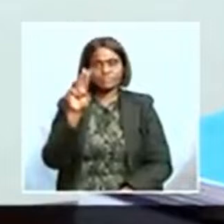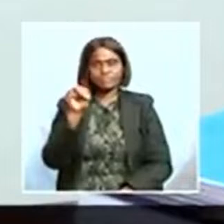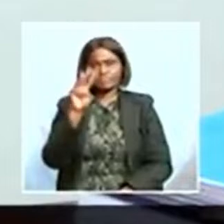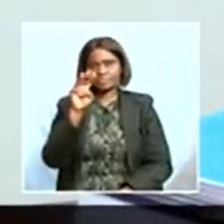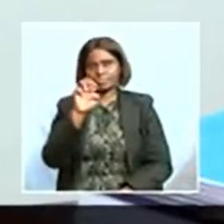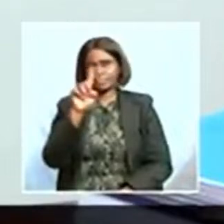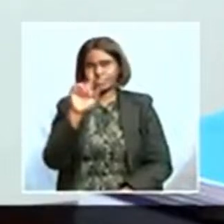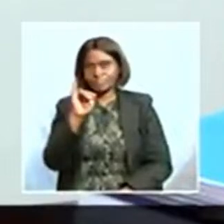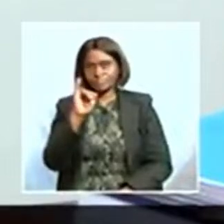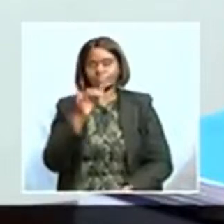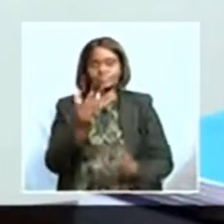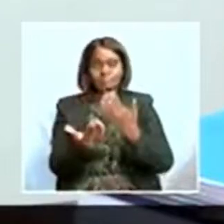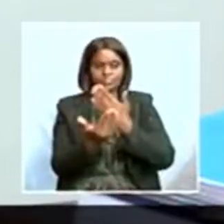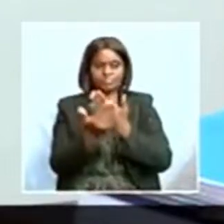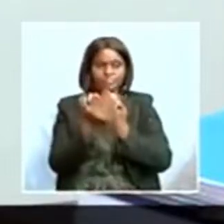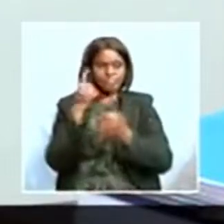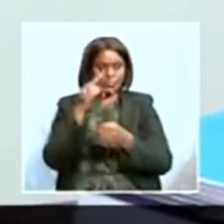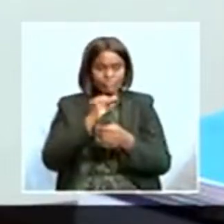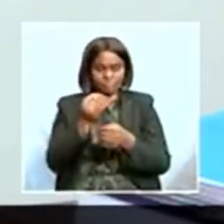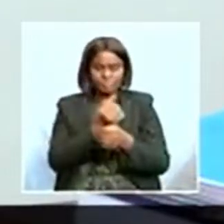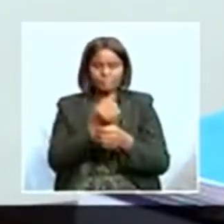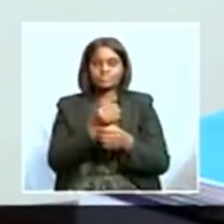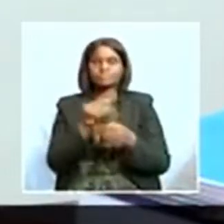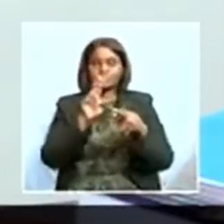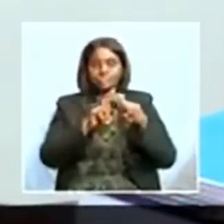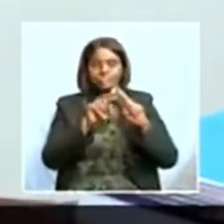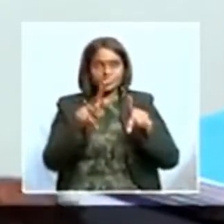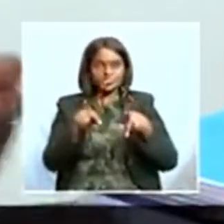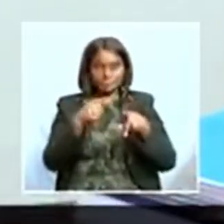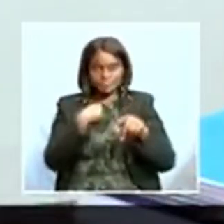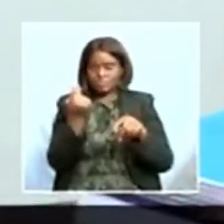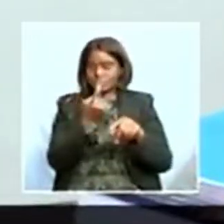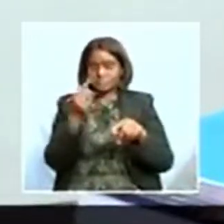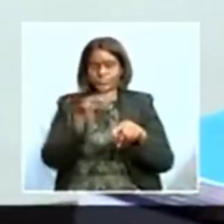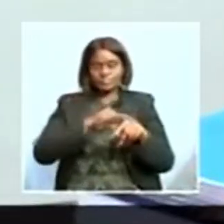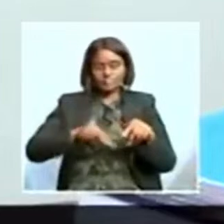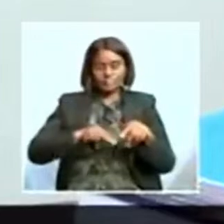sitting in this morning for our substantive chairperson. I'm just a member.